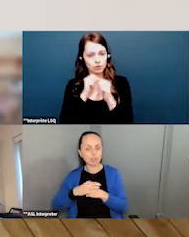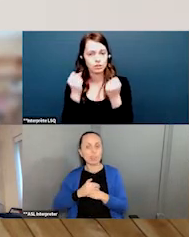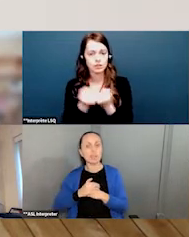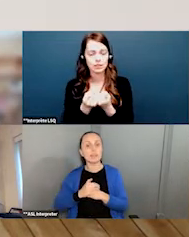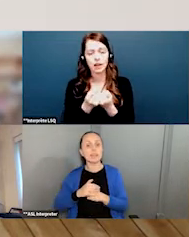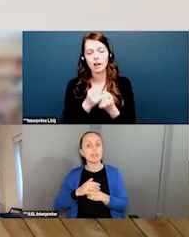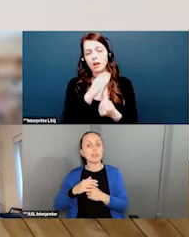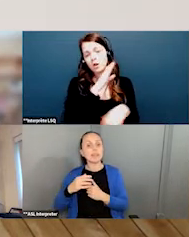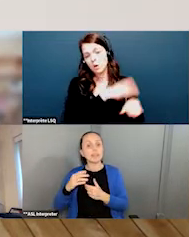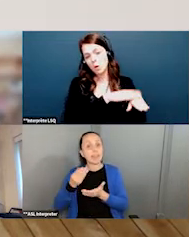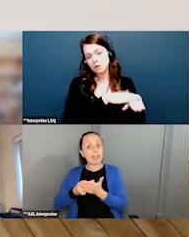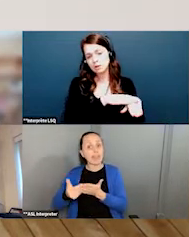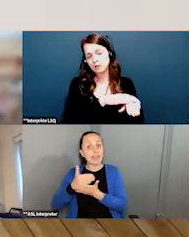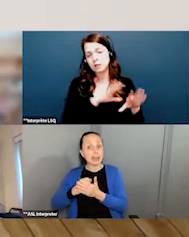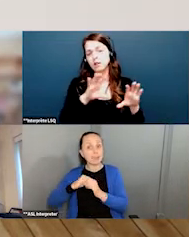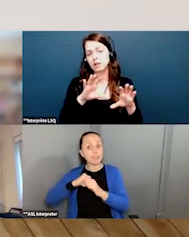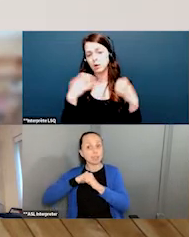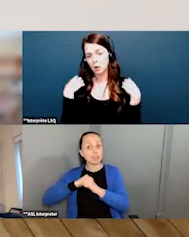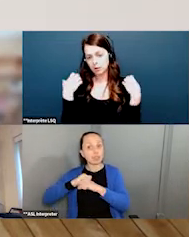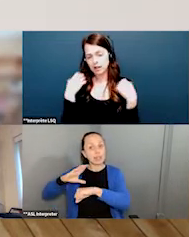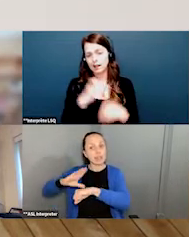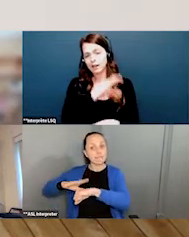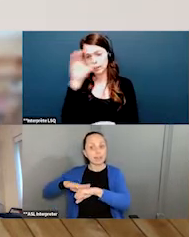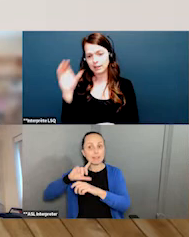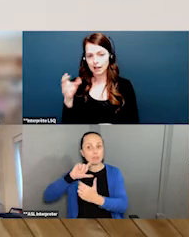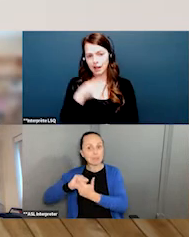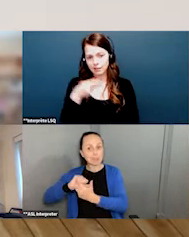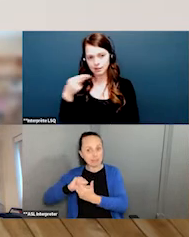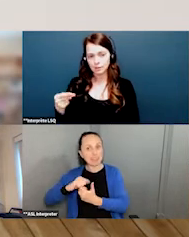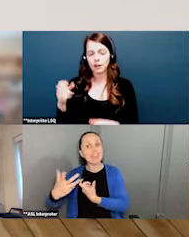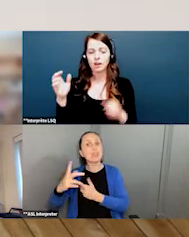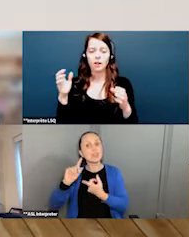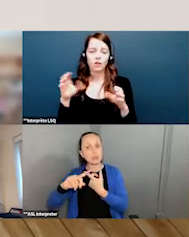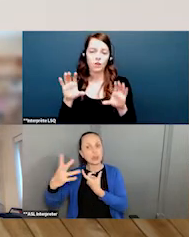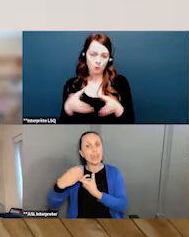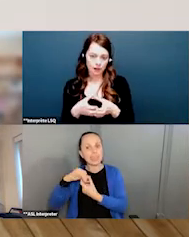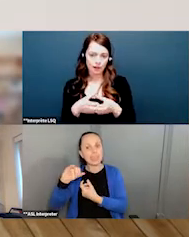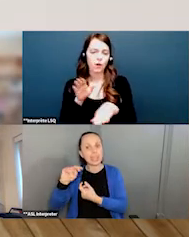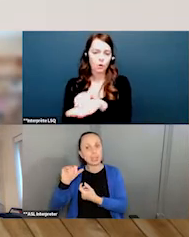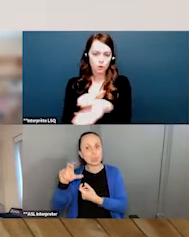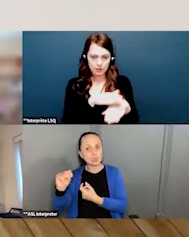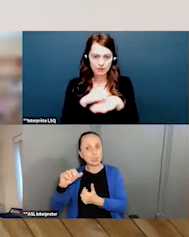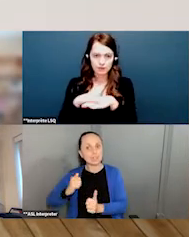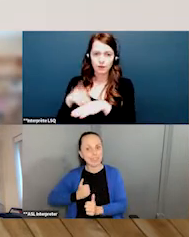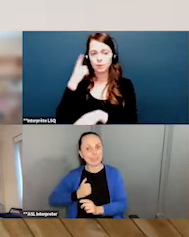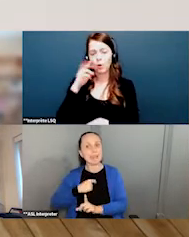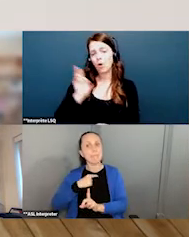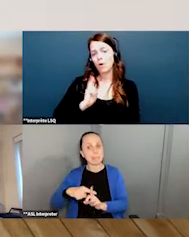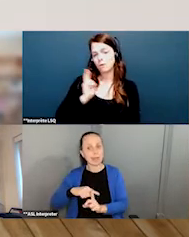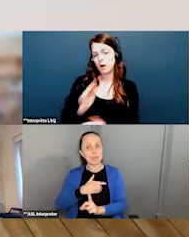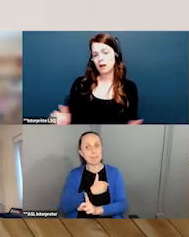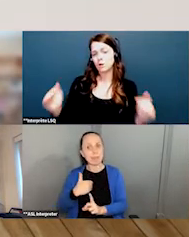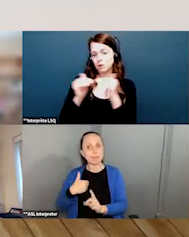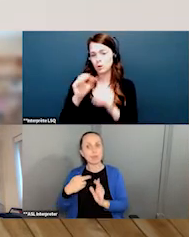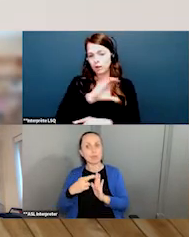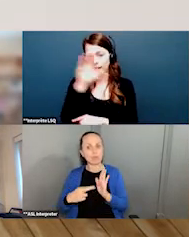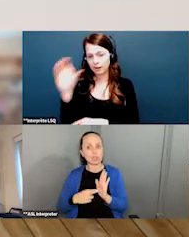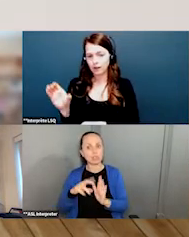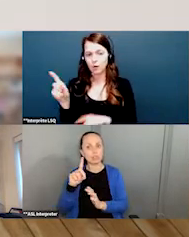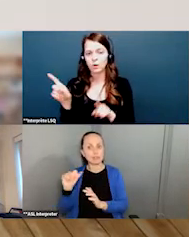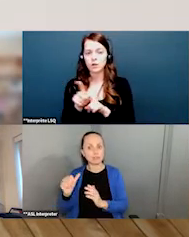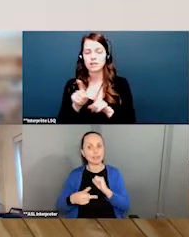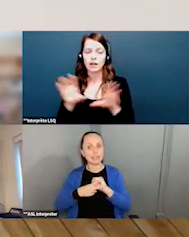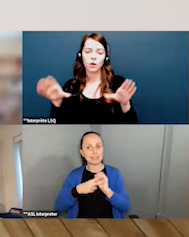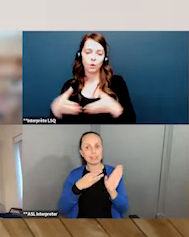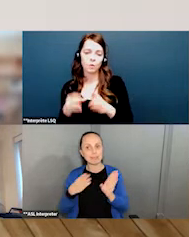the Income Security Advisory Committee to Inclusion Canada, and a member of the Registered Disability